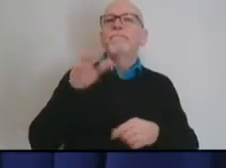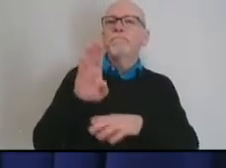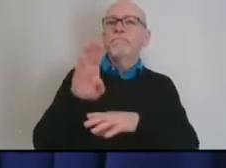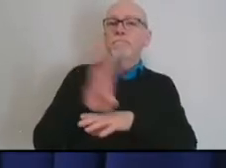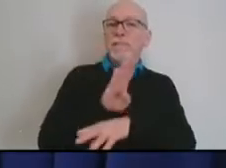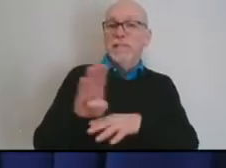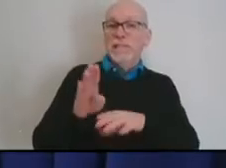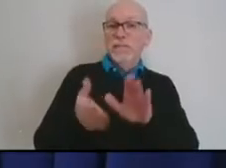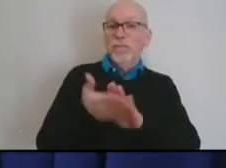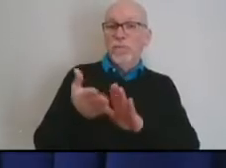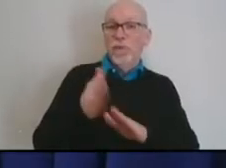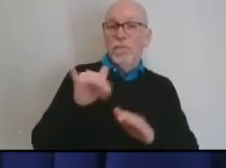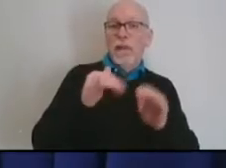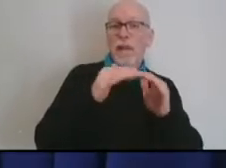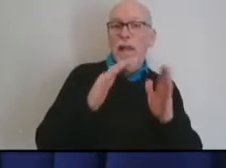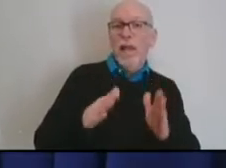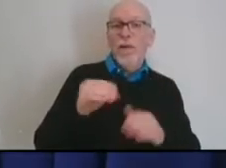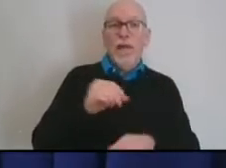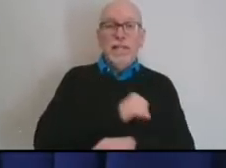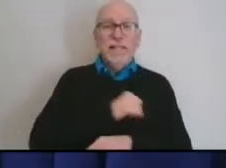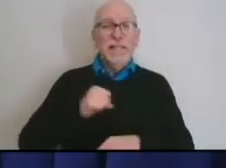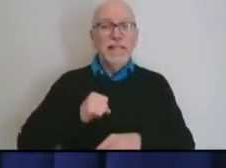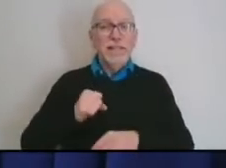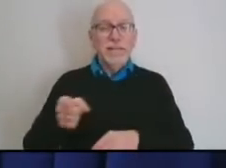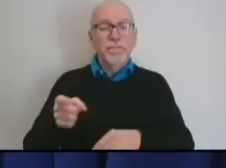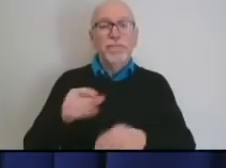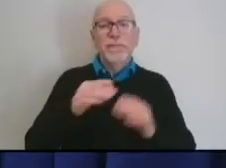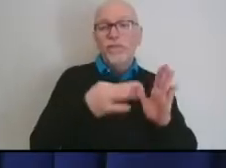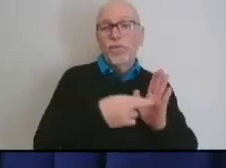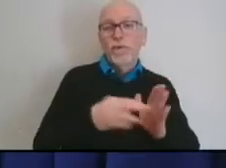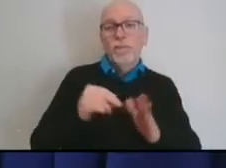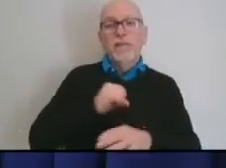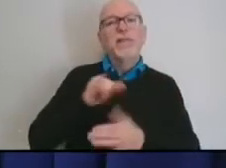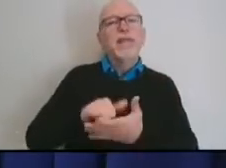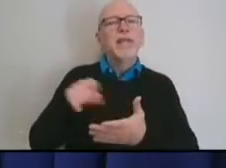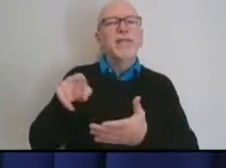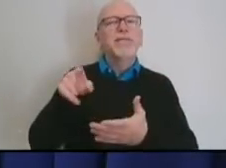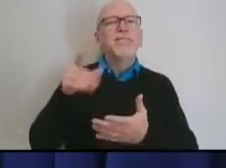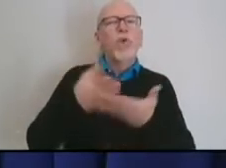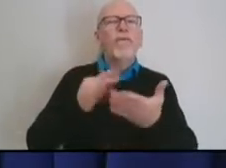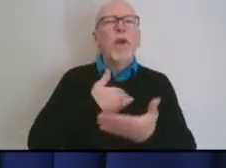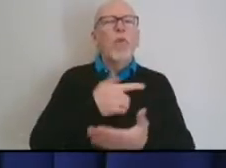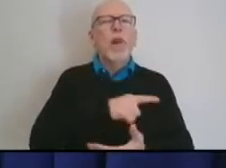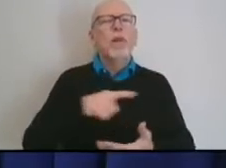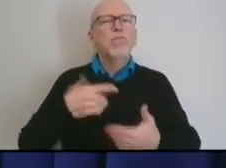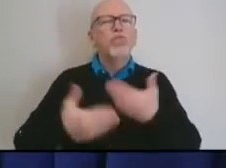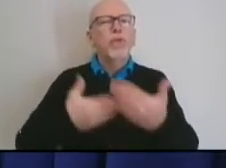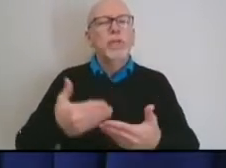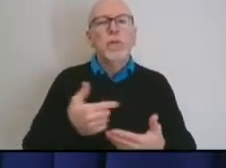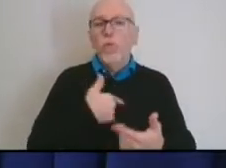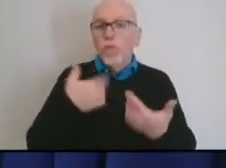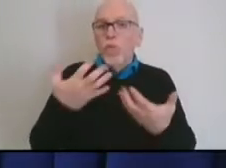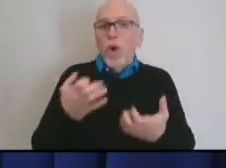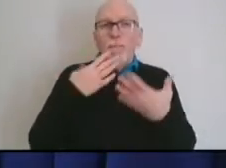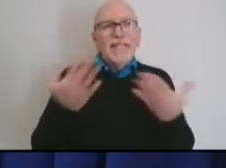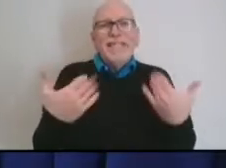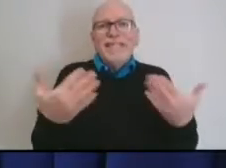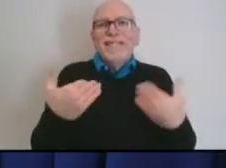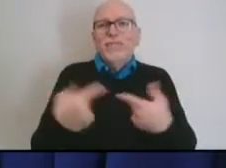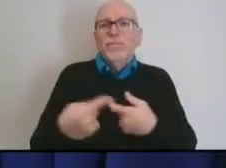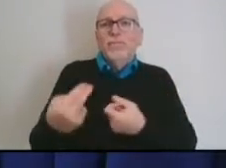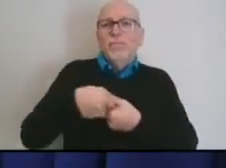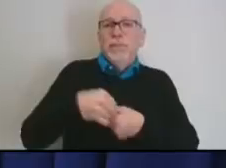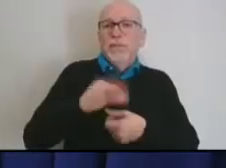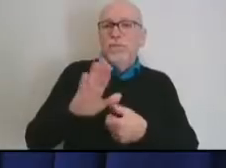by the House and the Senate. This is part of the legislative process, and we want people to participate in this process. It's